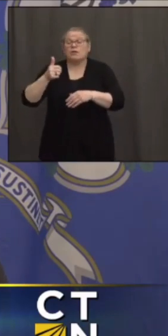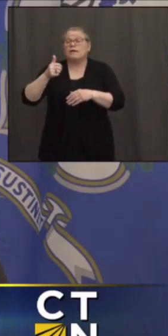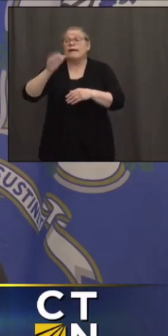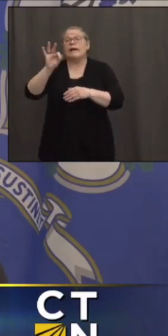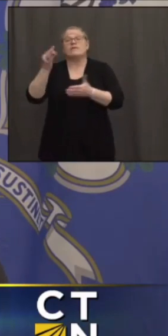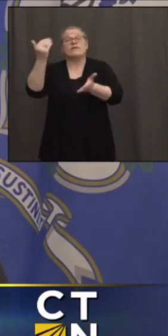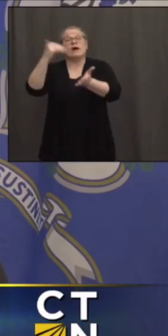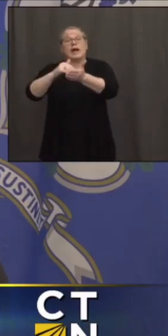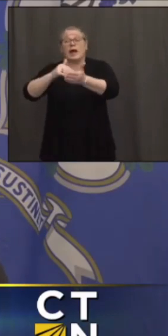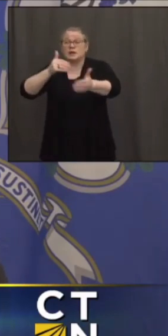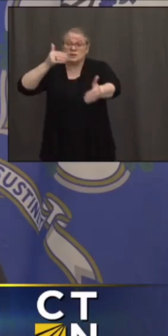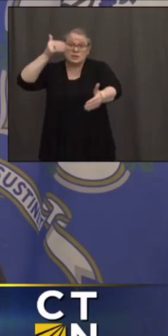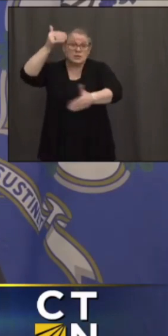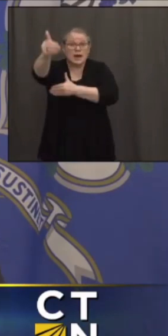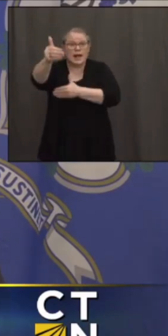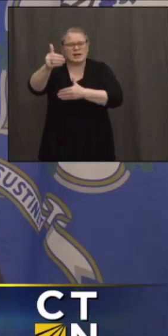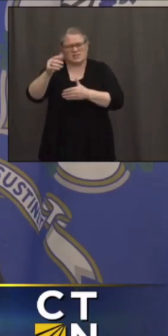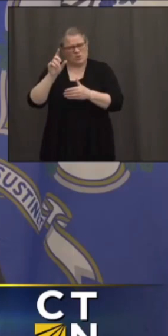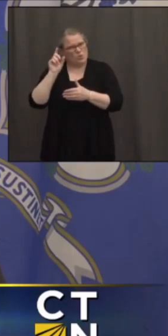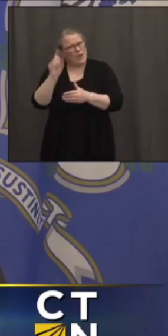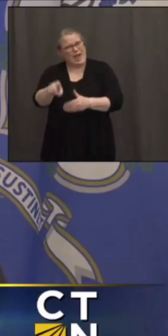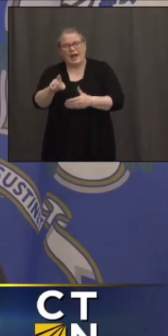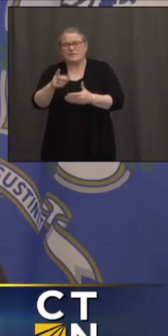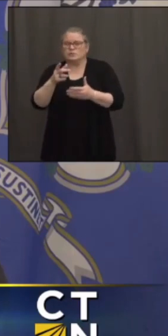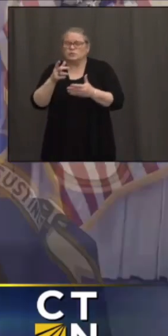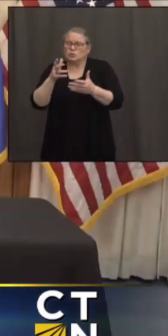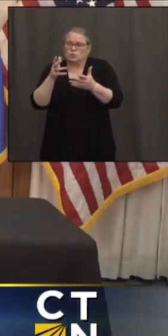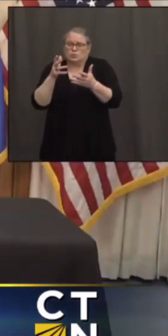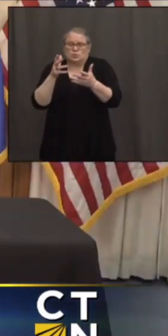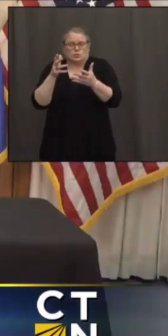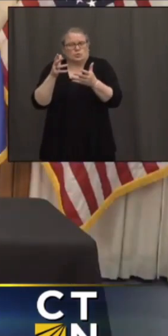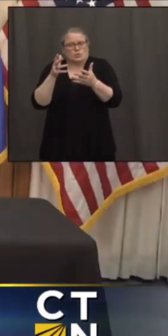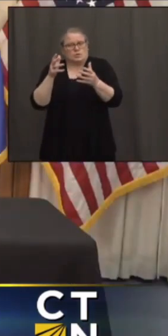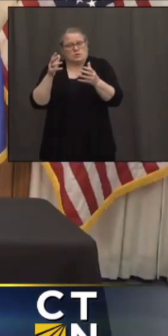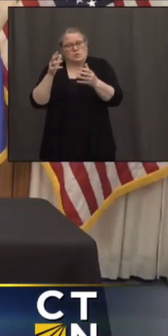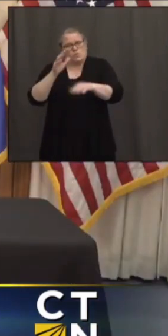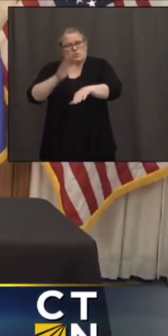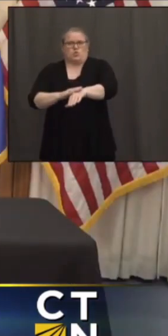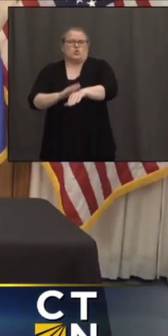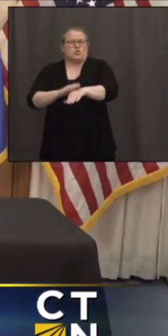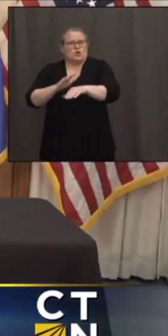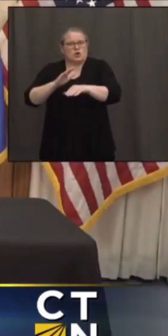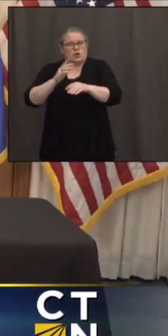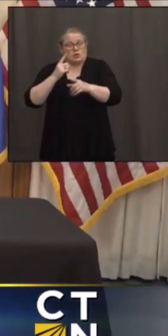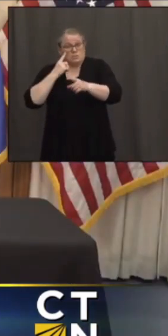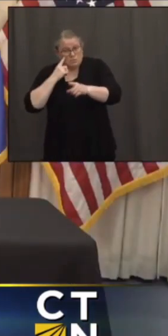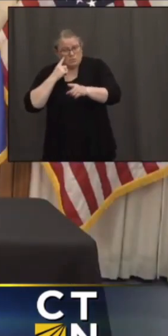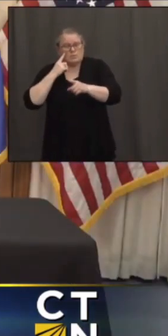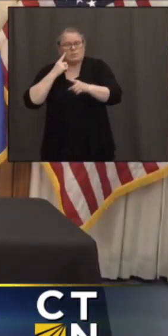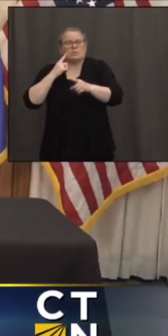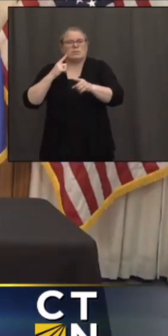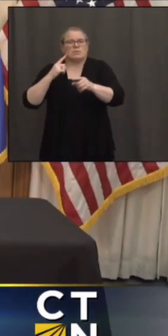time. Shame on us if we let this happen again. Thank you, everyone.